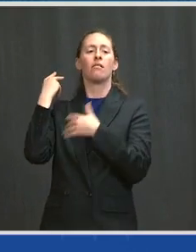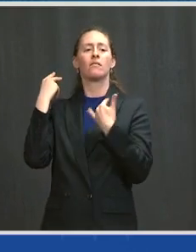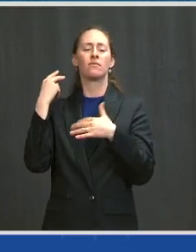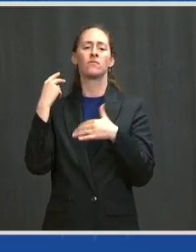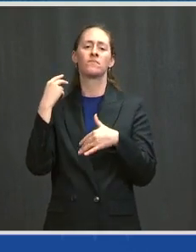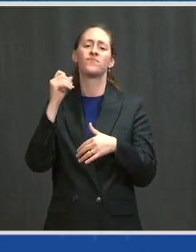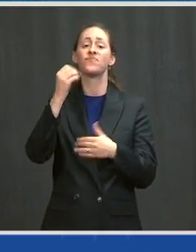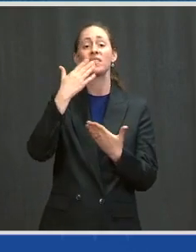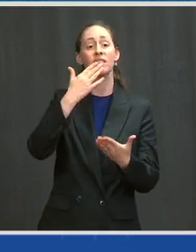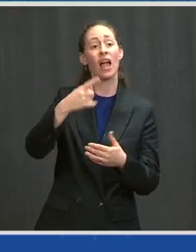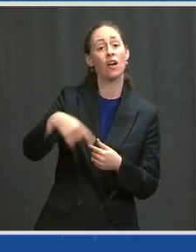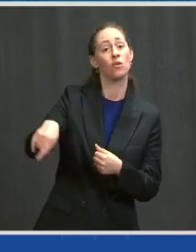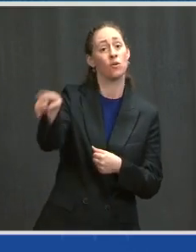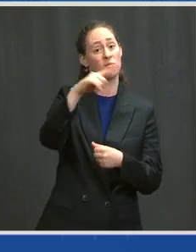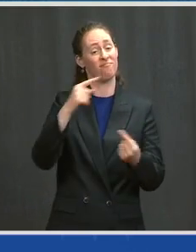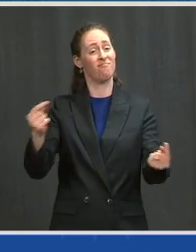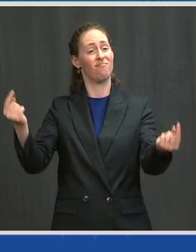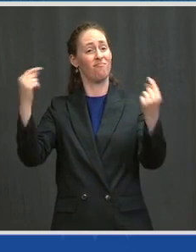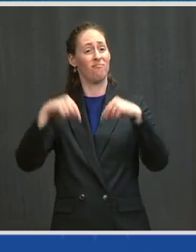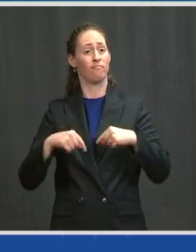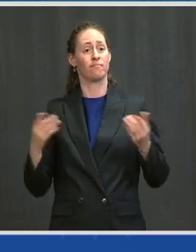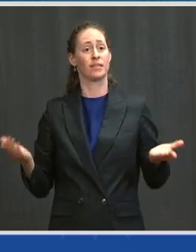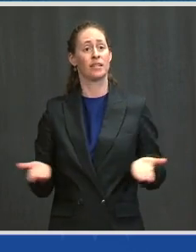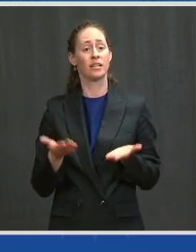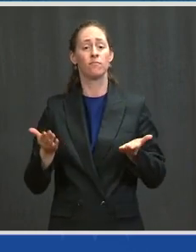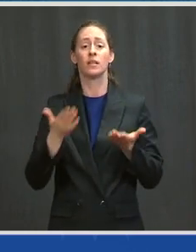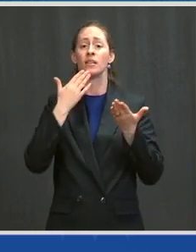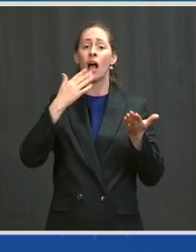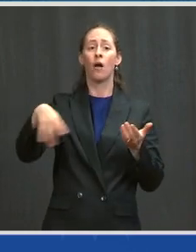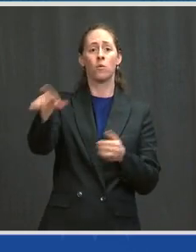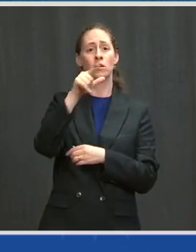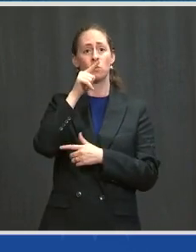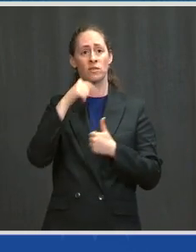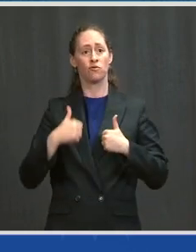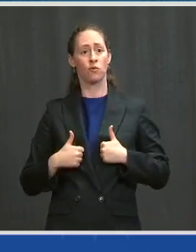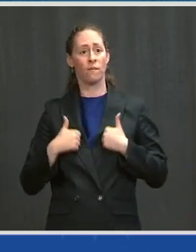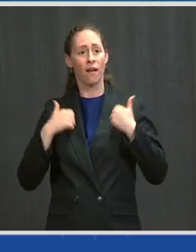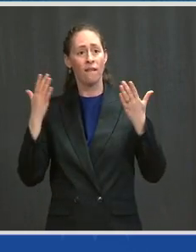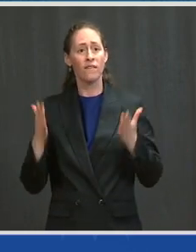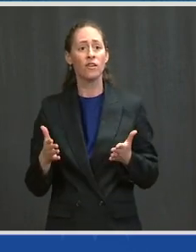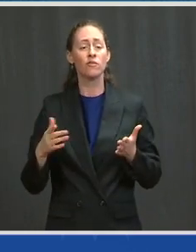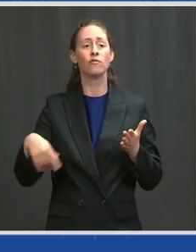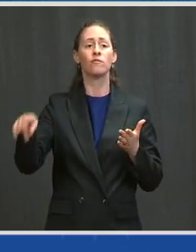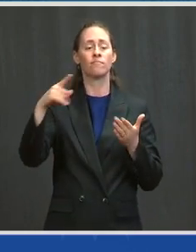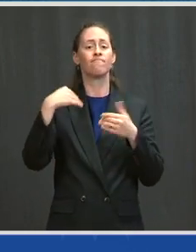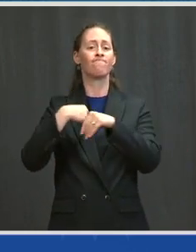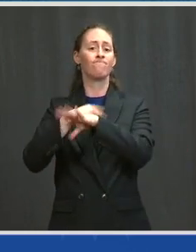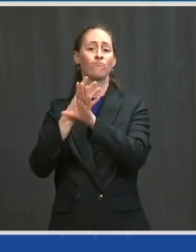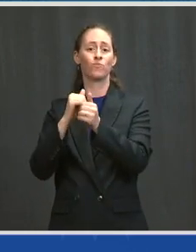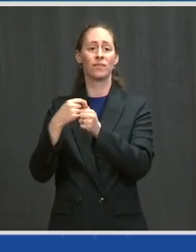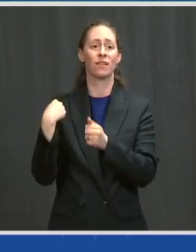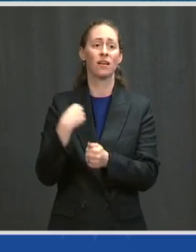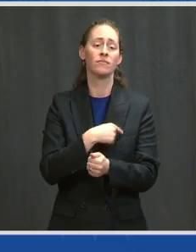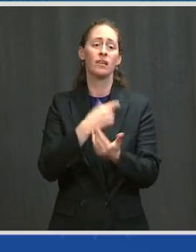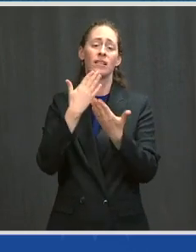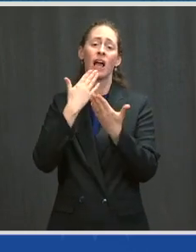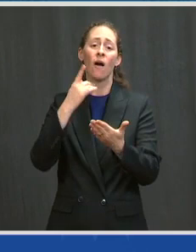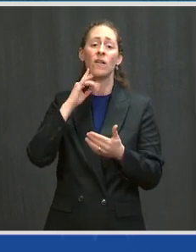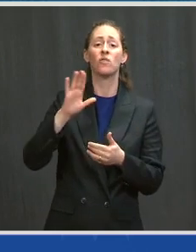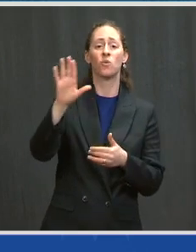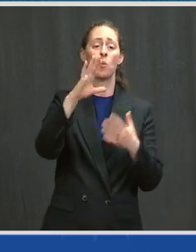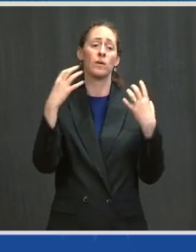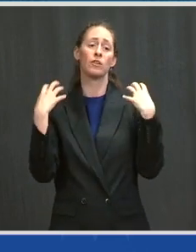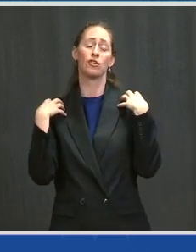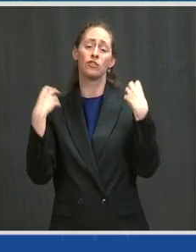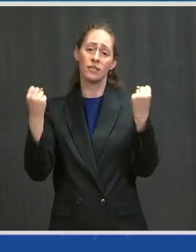folks who are survivors who are on Zoom with us. I want to thank them for their courage. I really mean it,